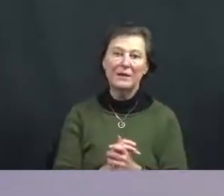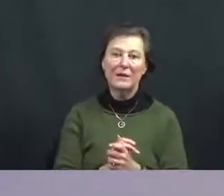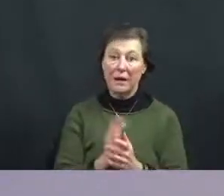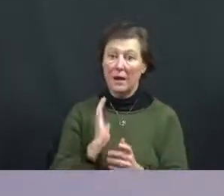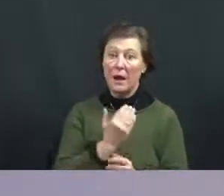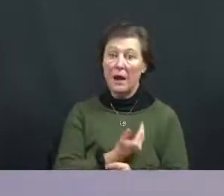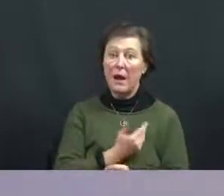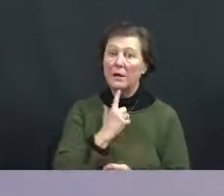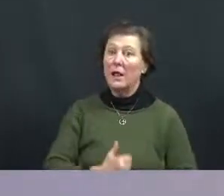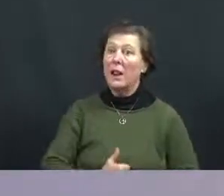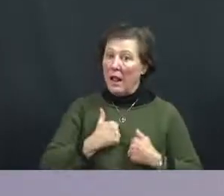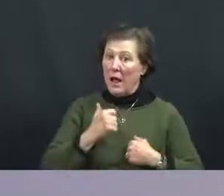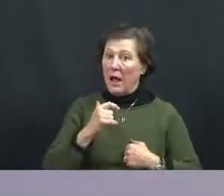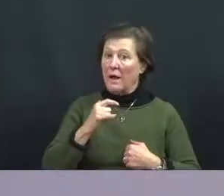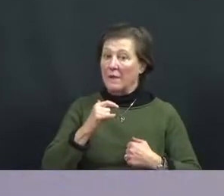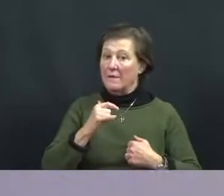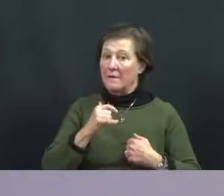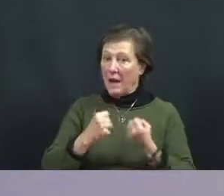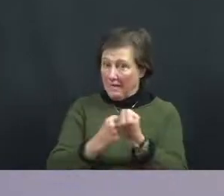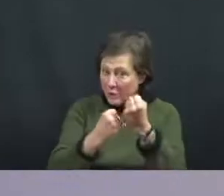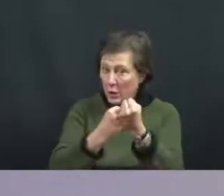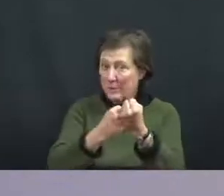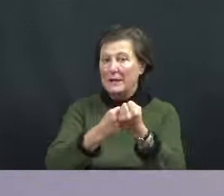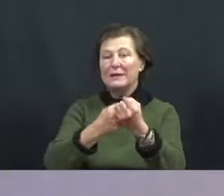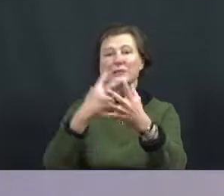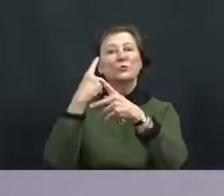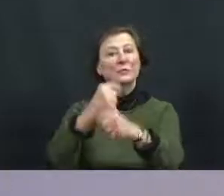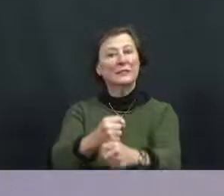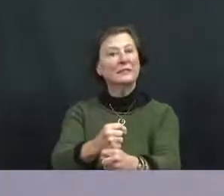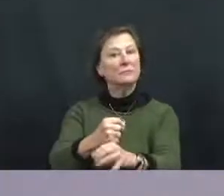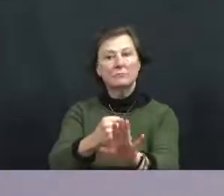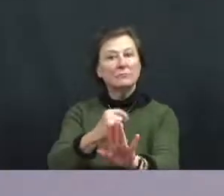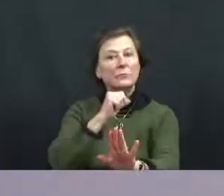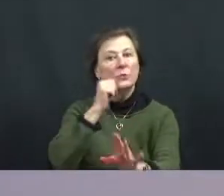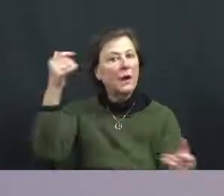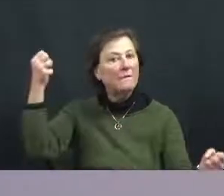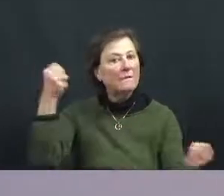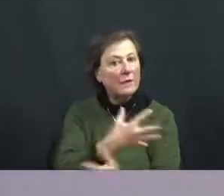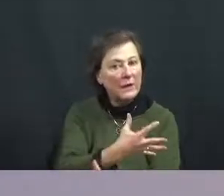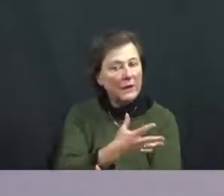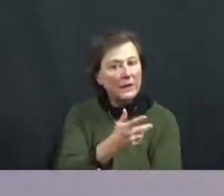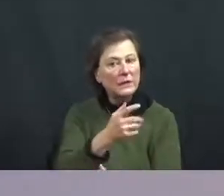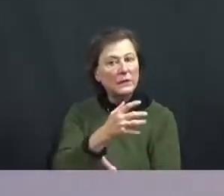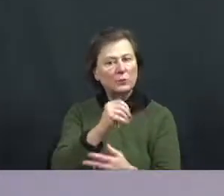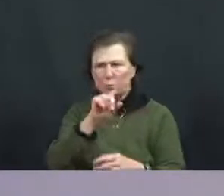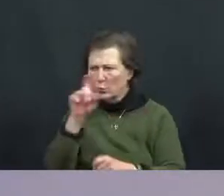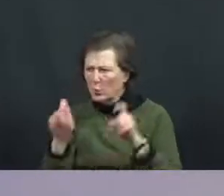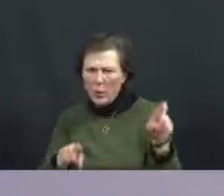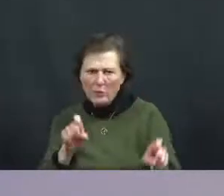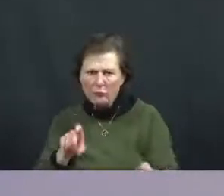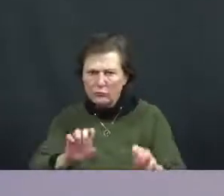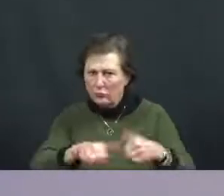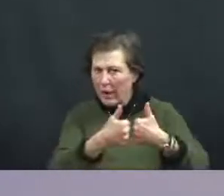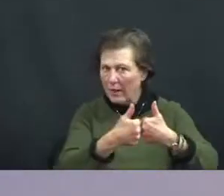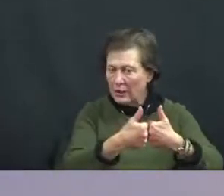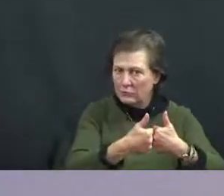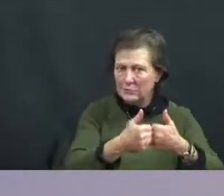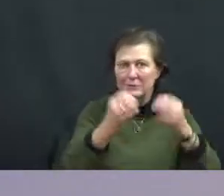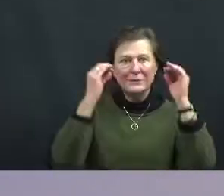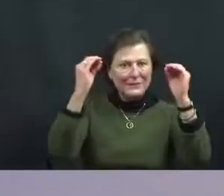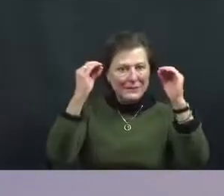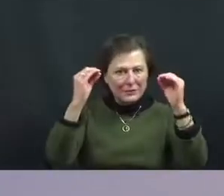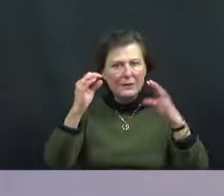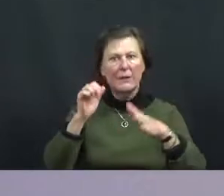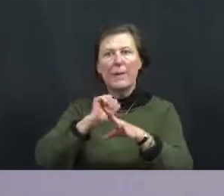Ours is a life-affirming tradition that is not afraid to question and challenge the teachings